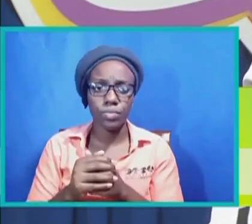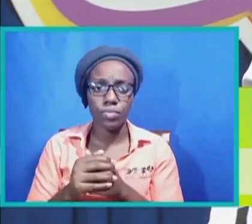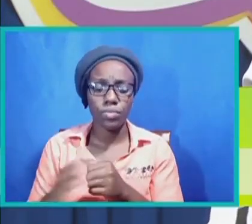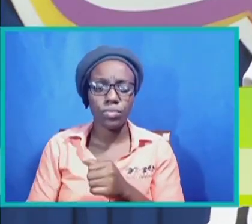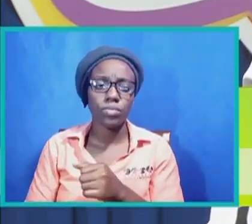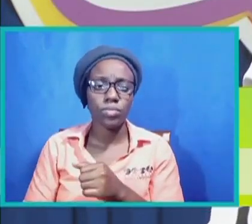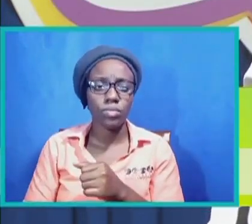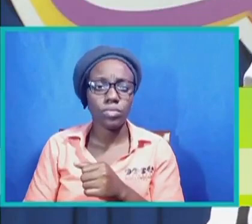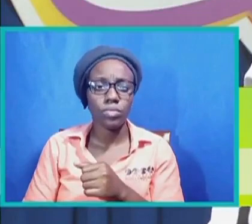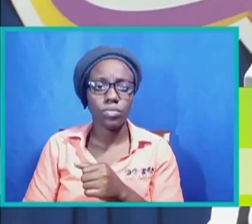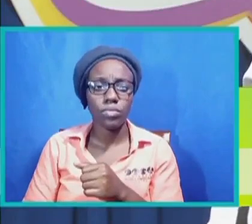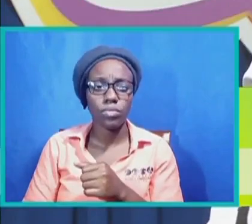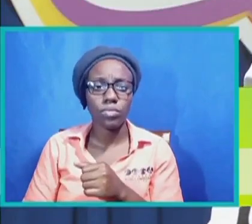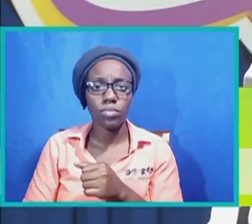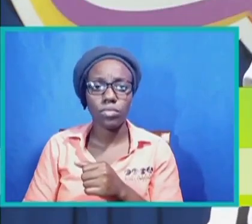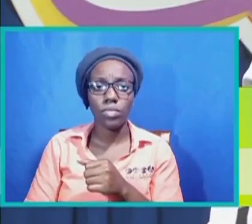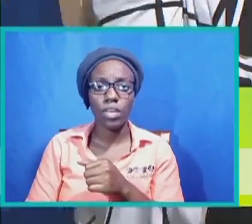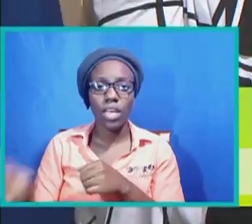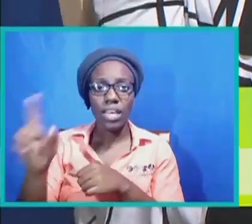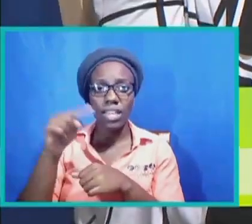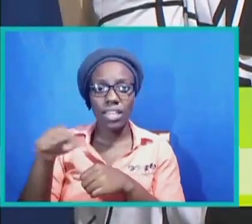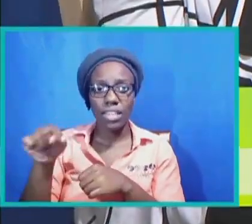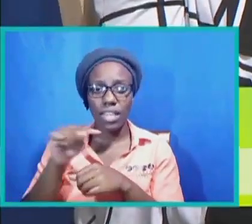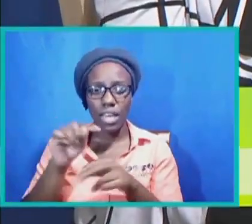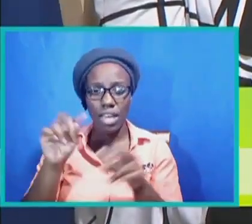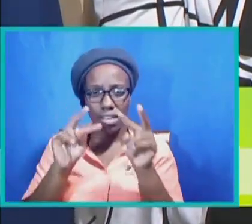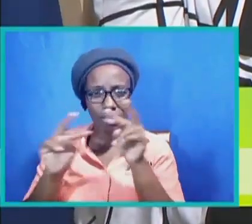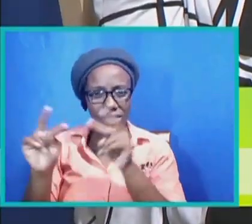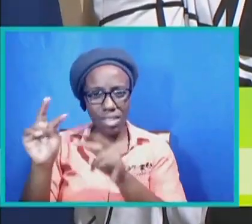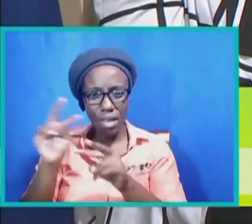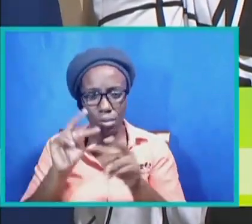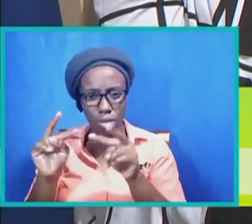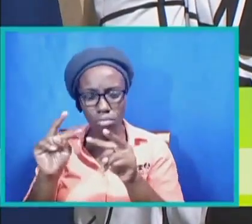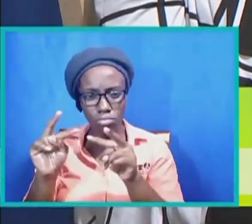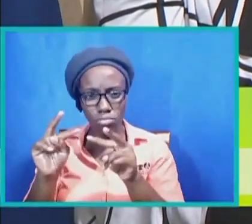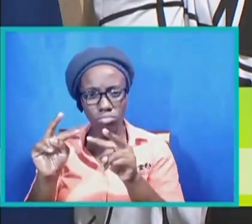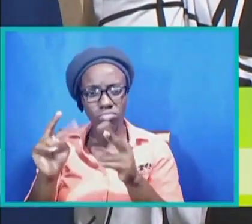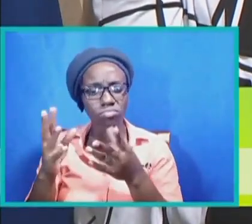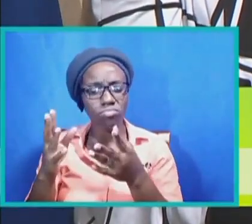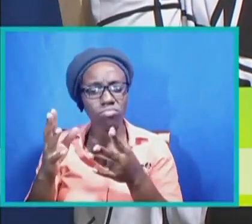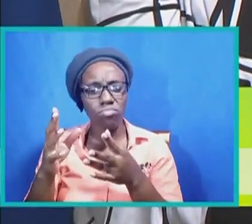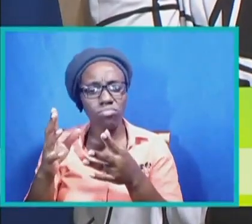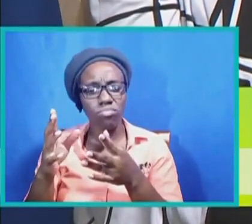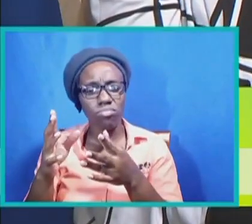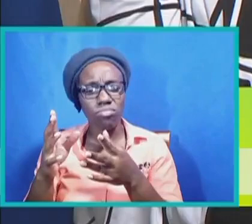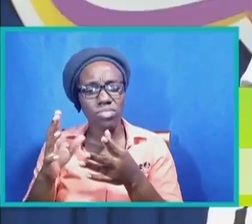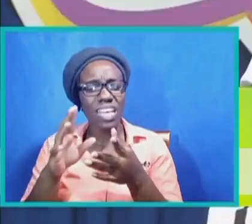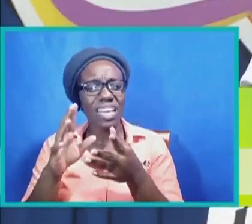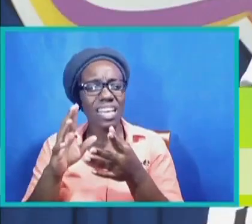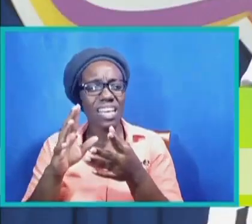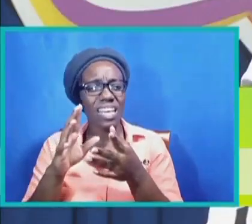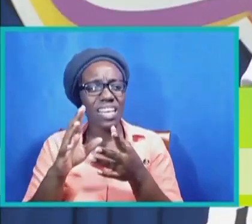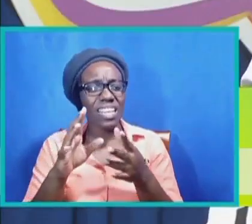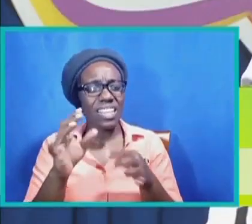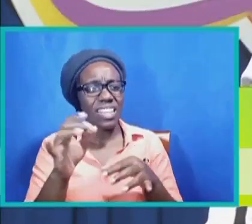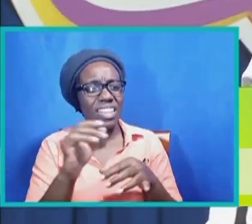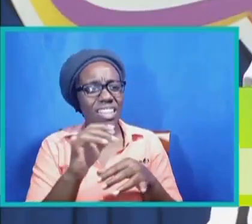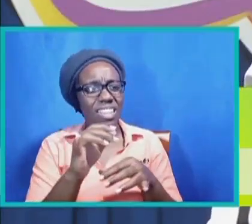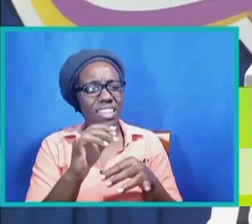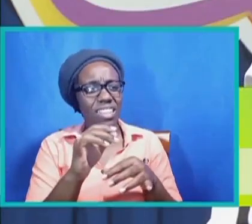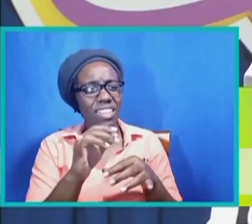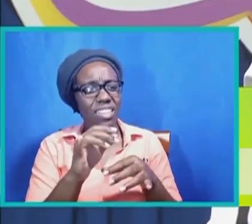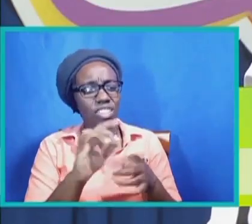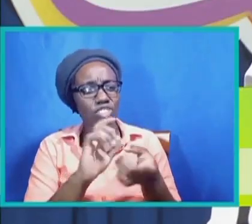at the curriculum, look at the graduate performance, identify changes in the industry which should impact on changes in the